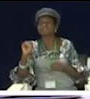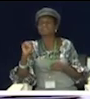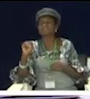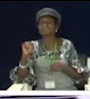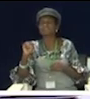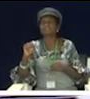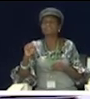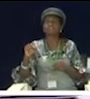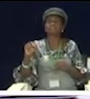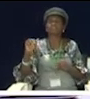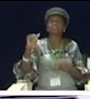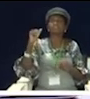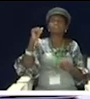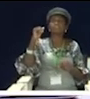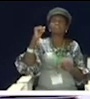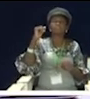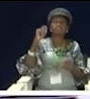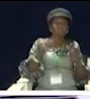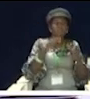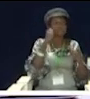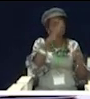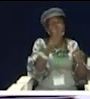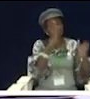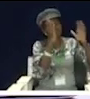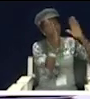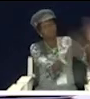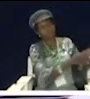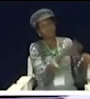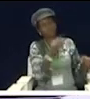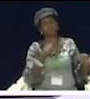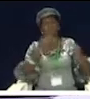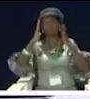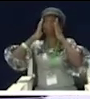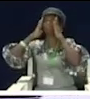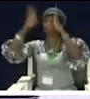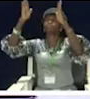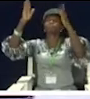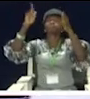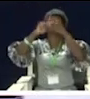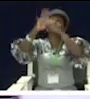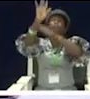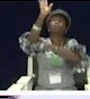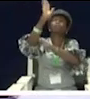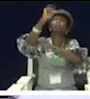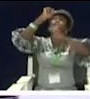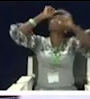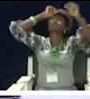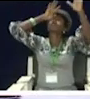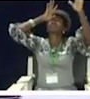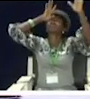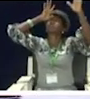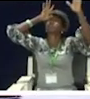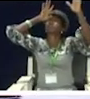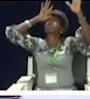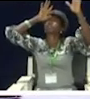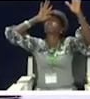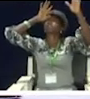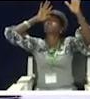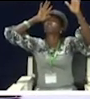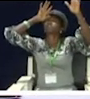So she turned her attention to God. "Father,